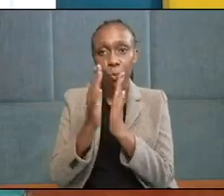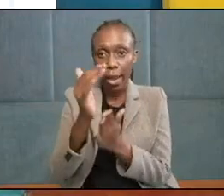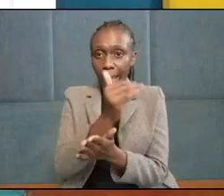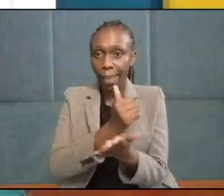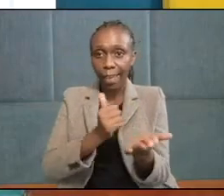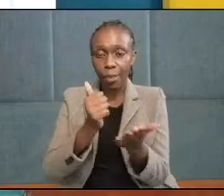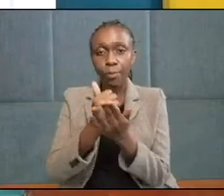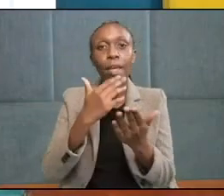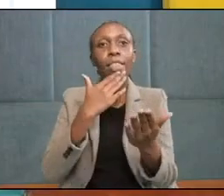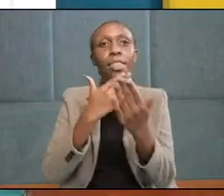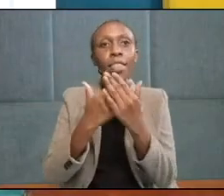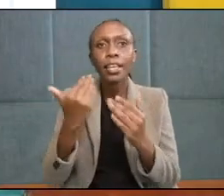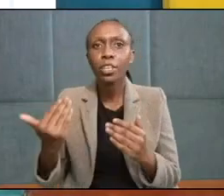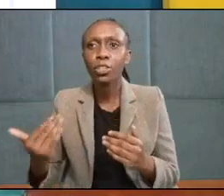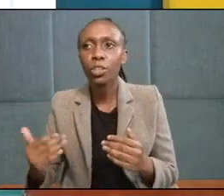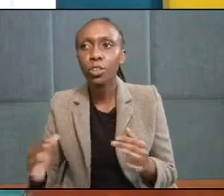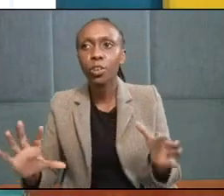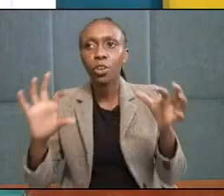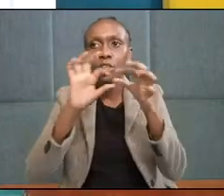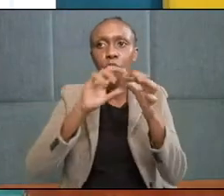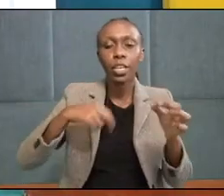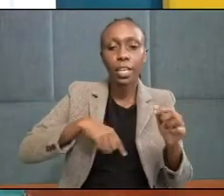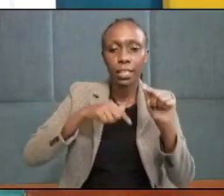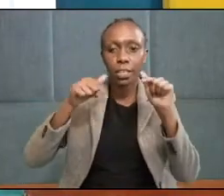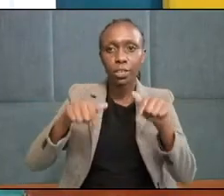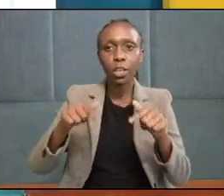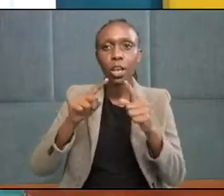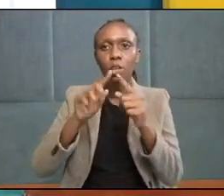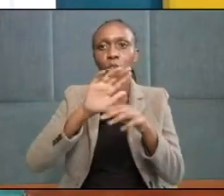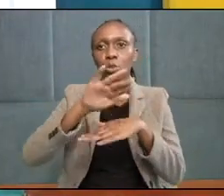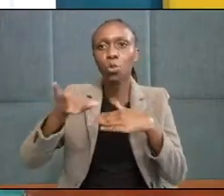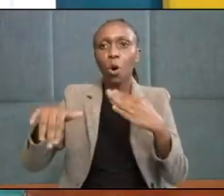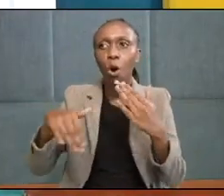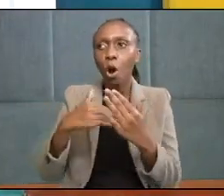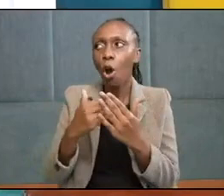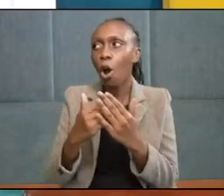Amen. Thank you, children, for joining us today. You all